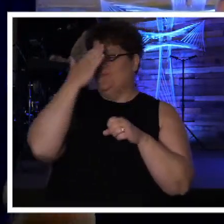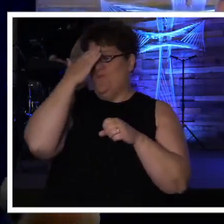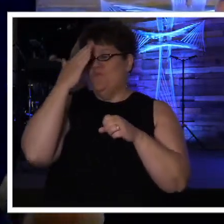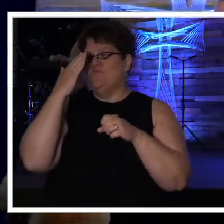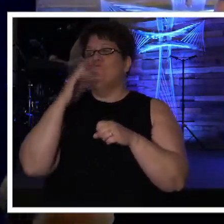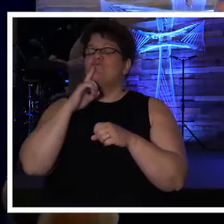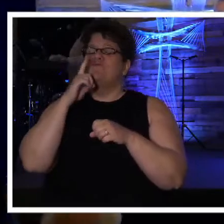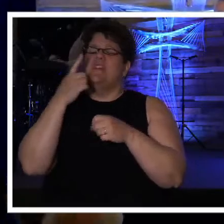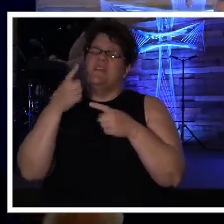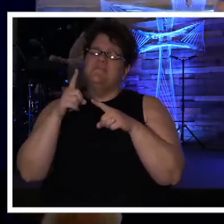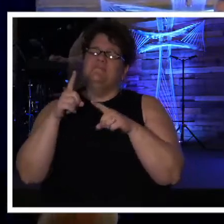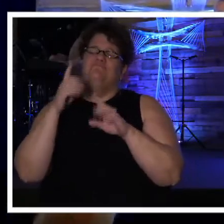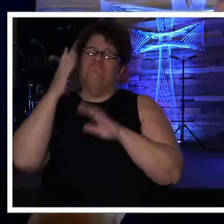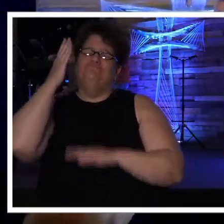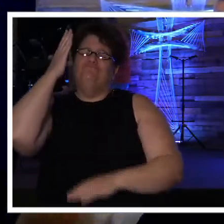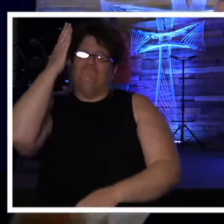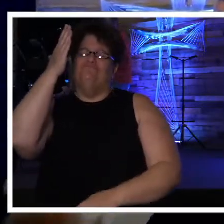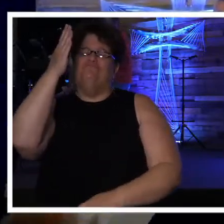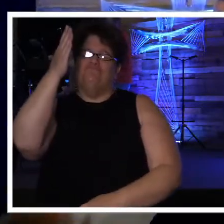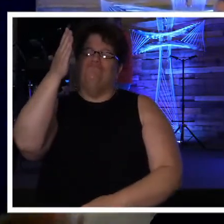And it won't stop